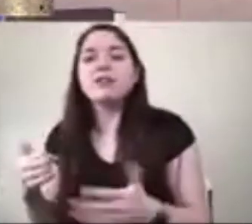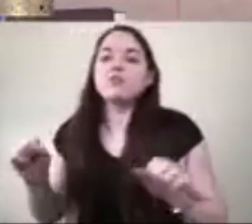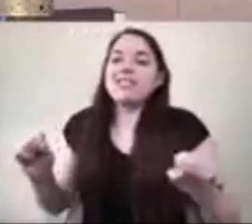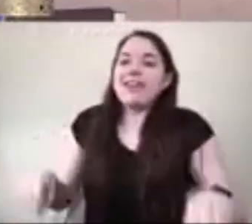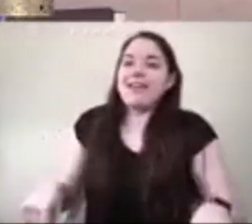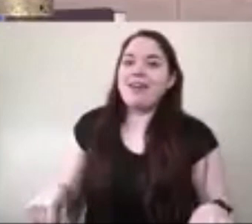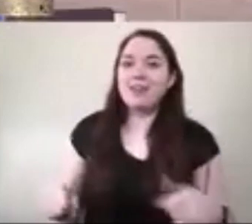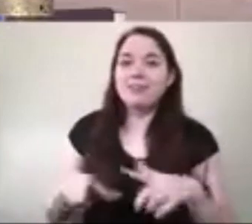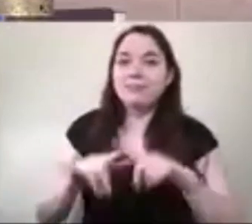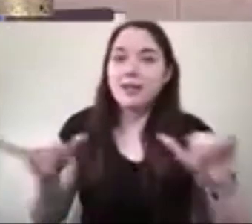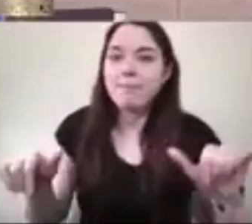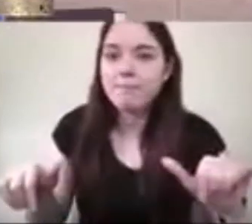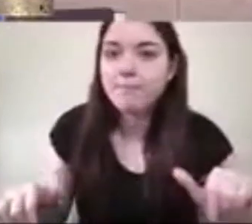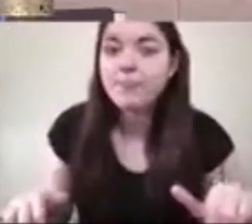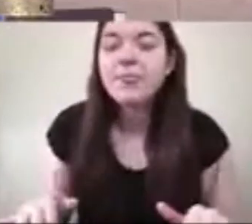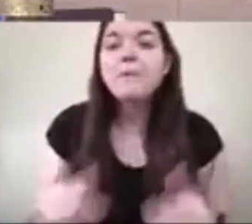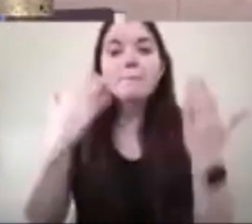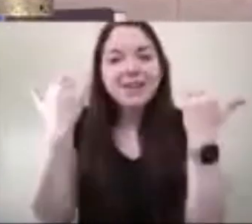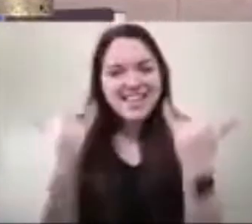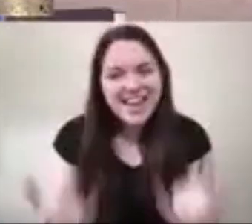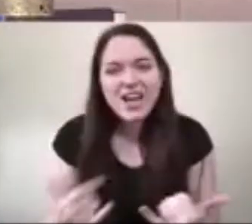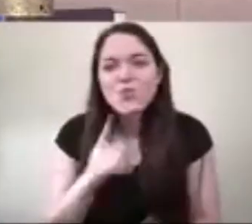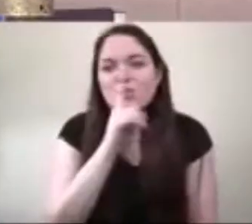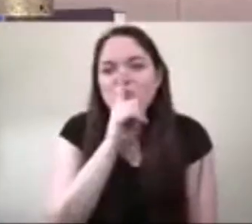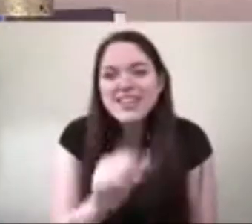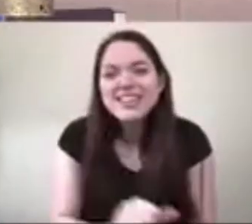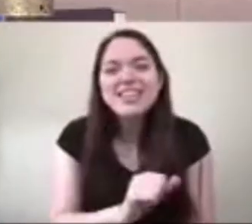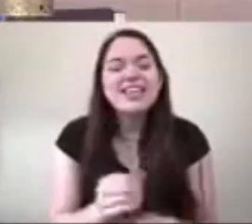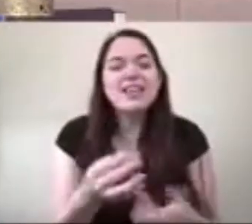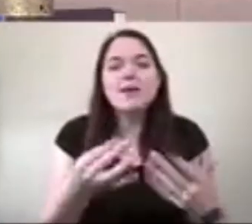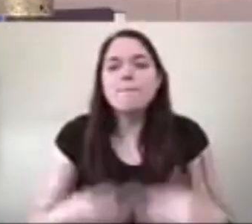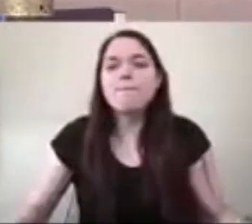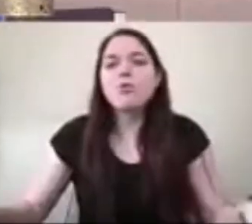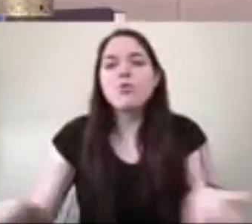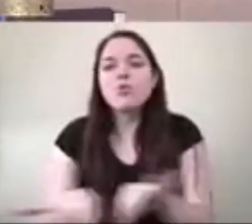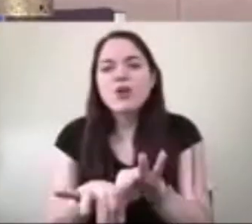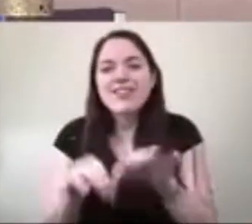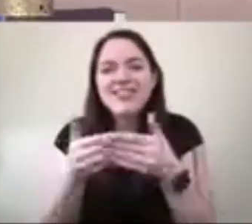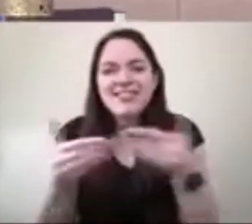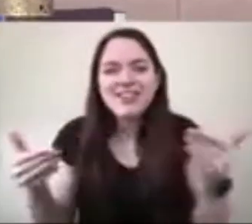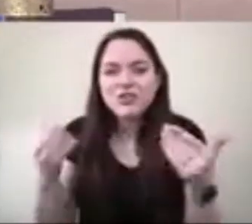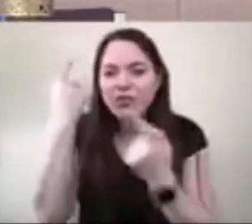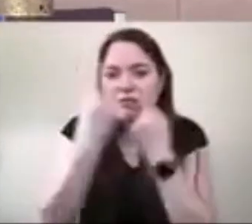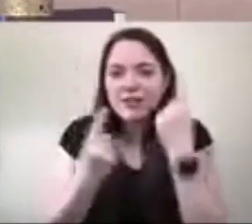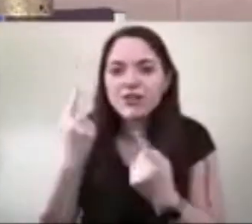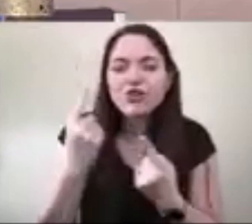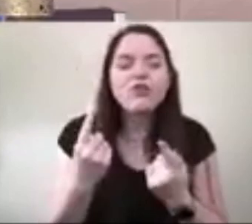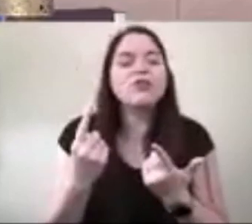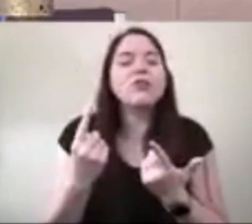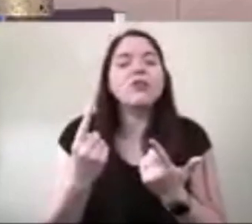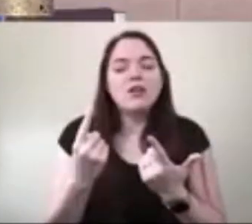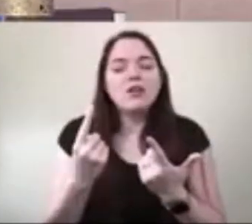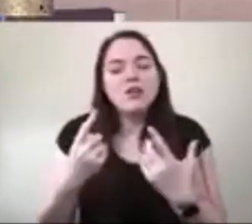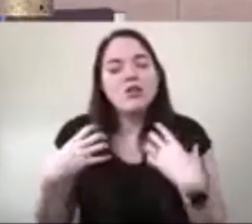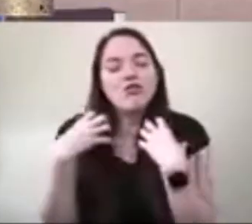courage beyond the waiting. It's the courage to enter places of pain and need.